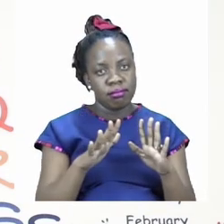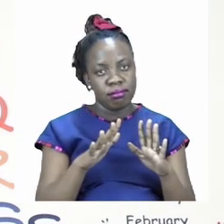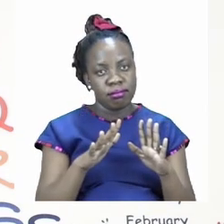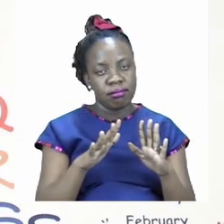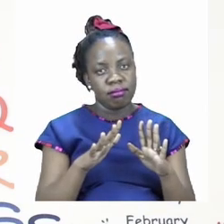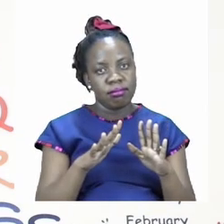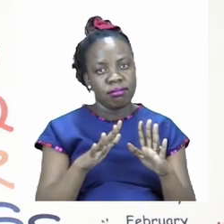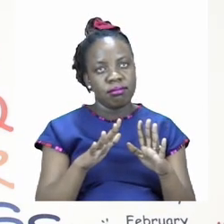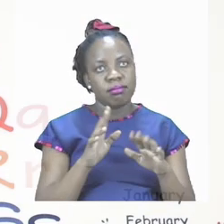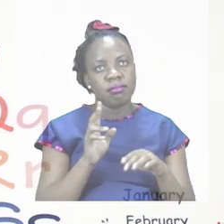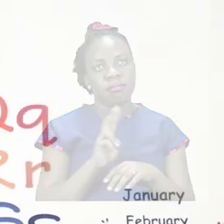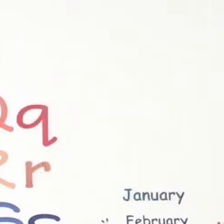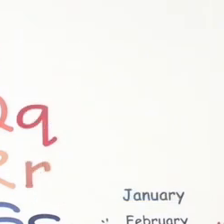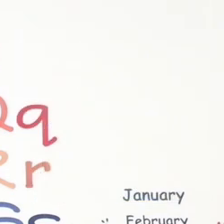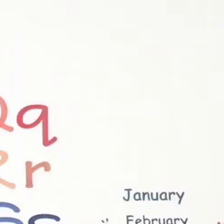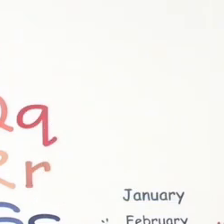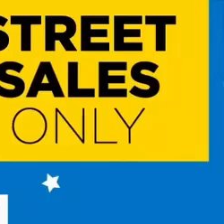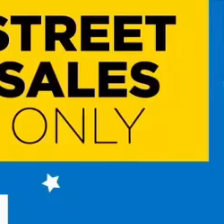break.